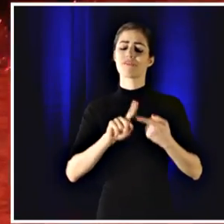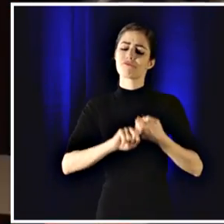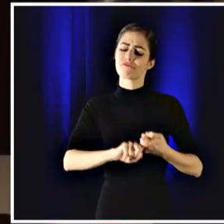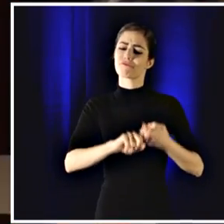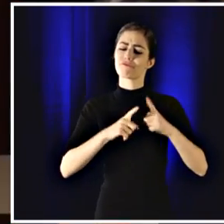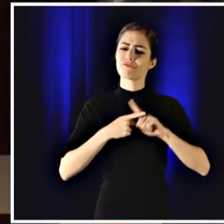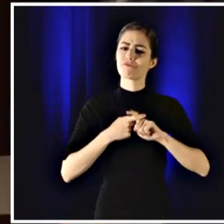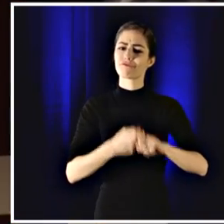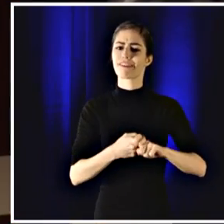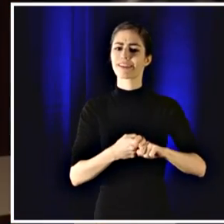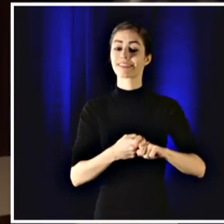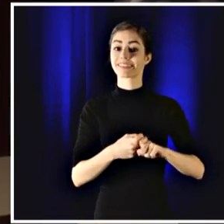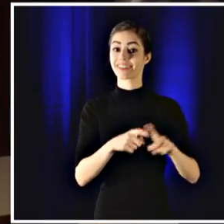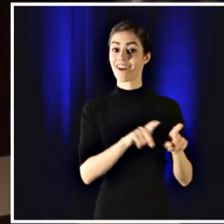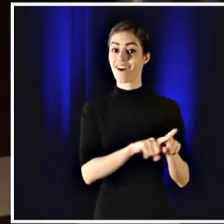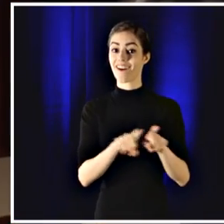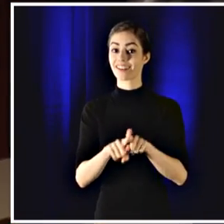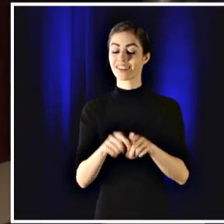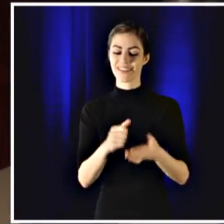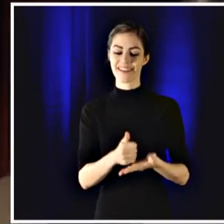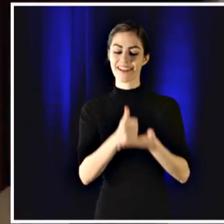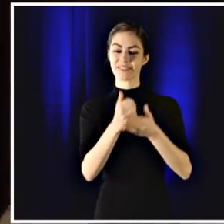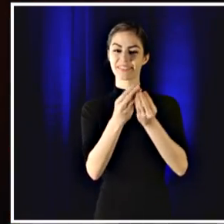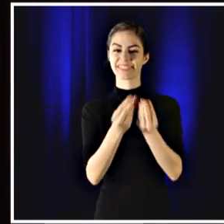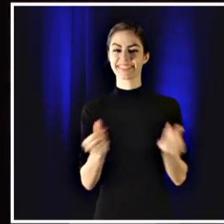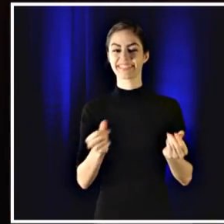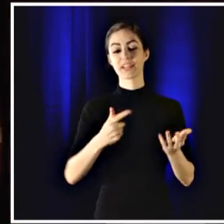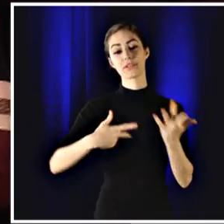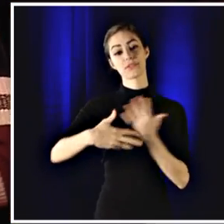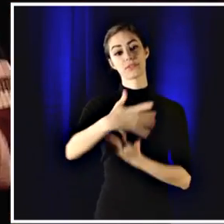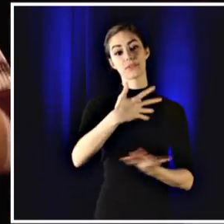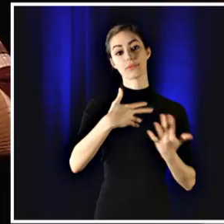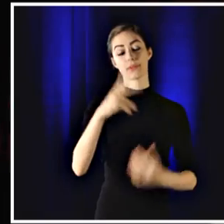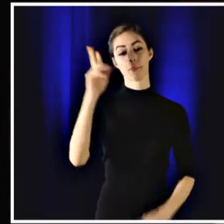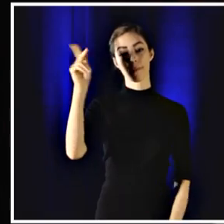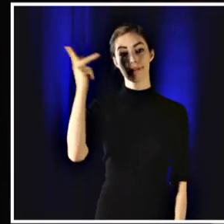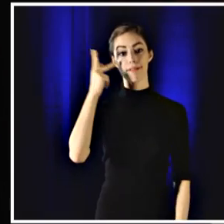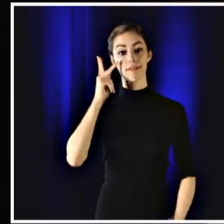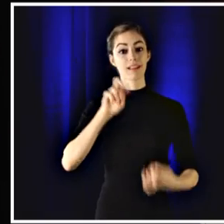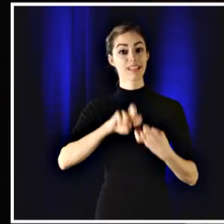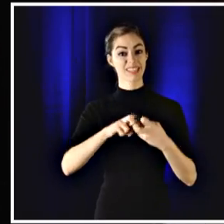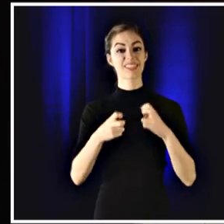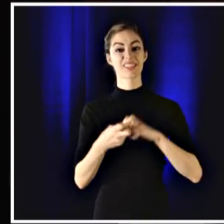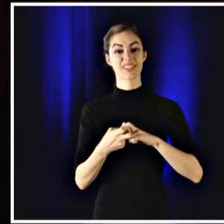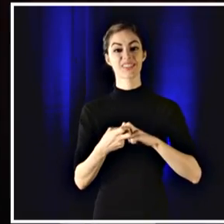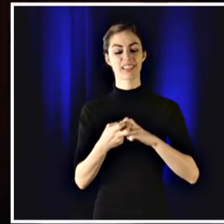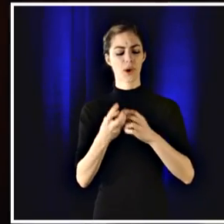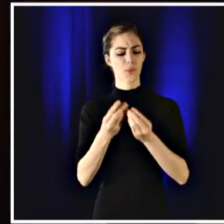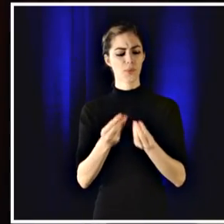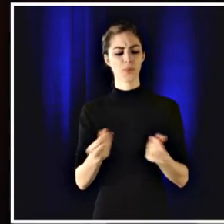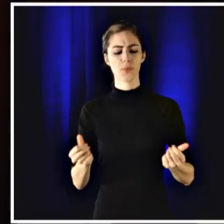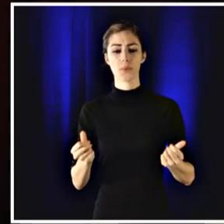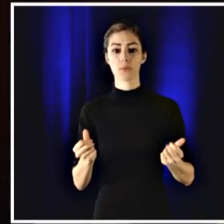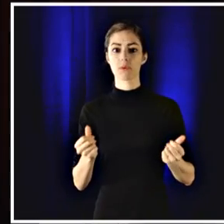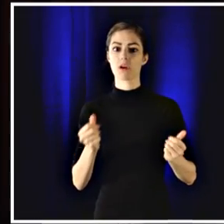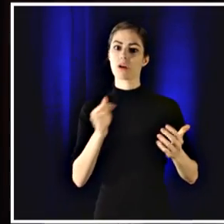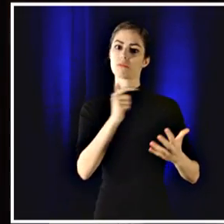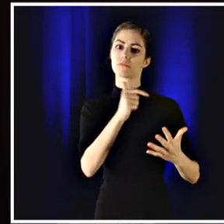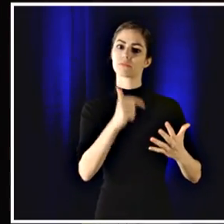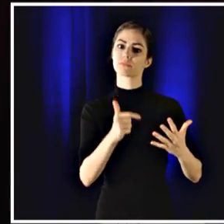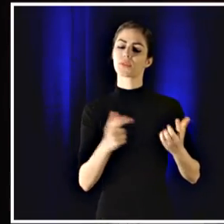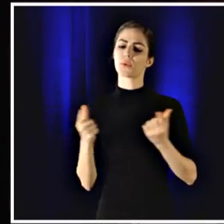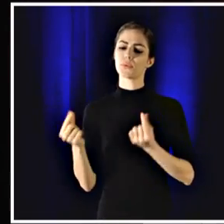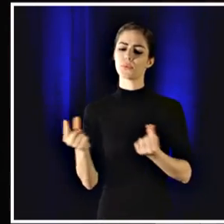solve socio-political issues while she's in Oz. And she does all of this without ever forgetting her